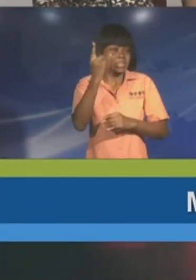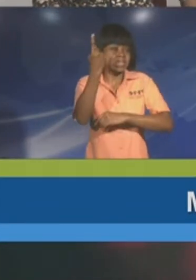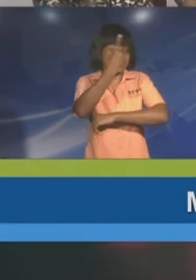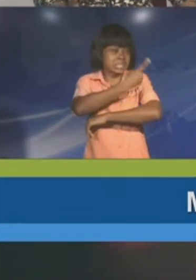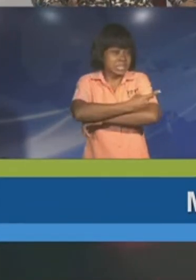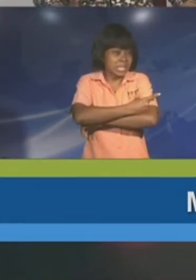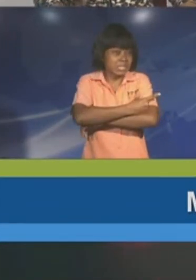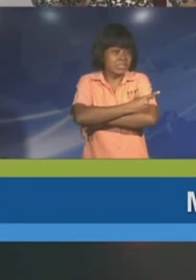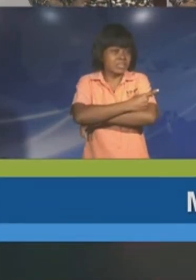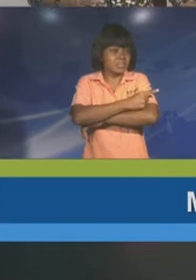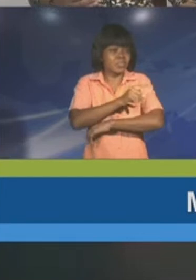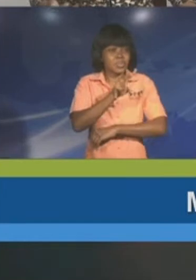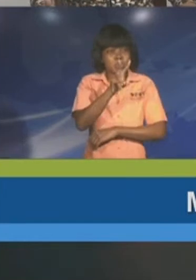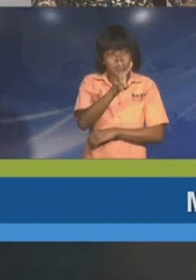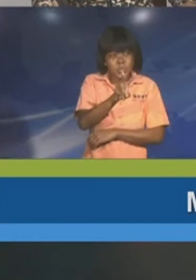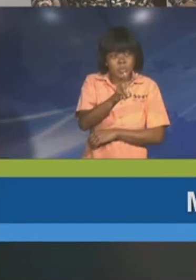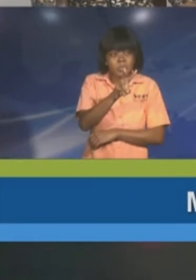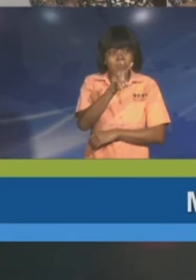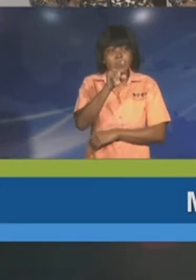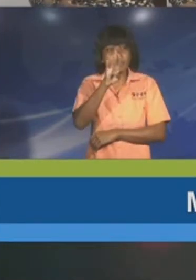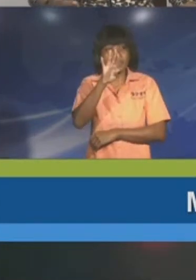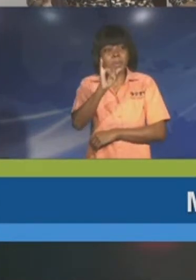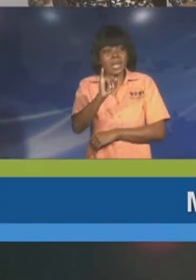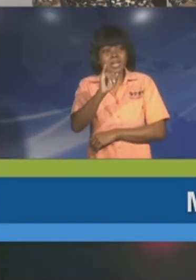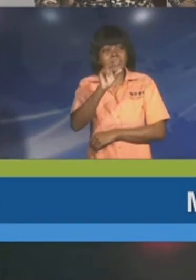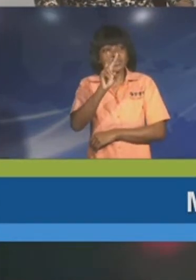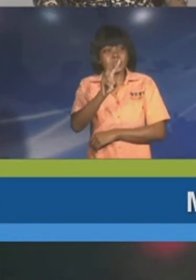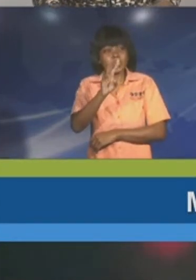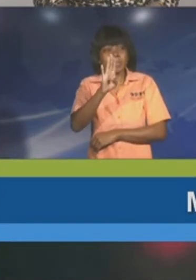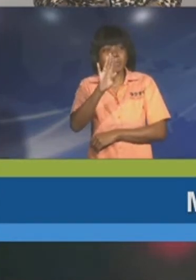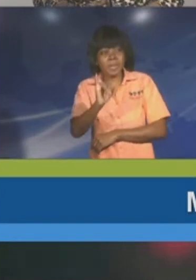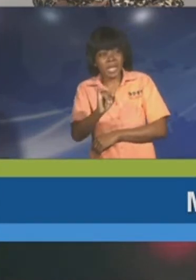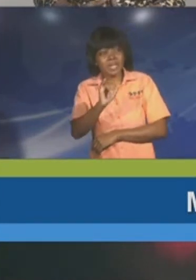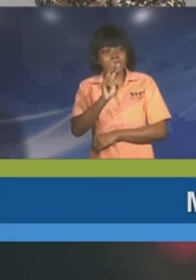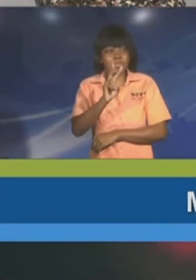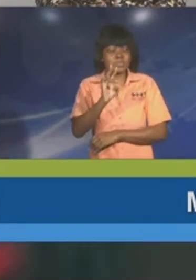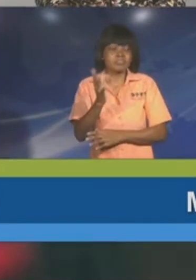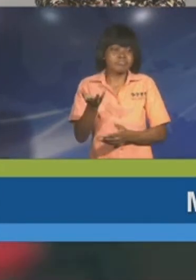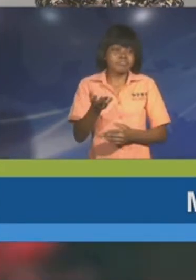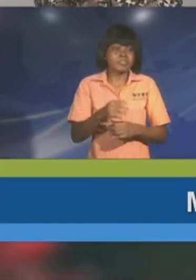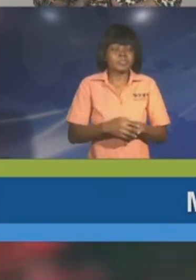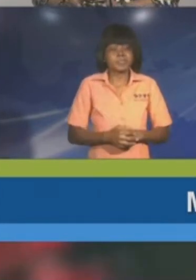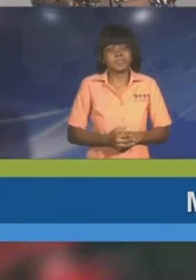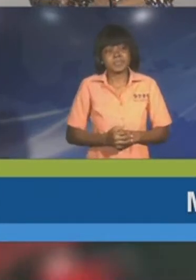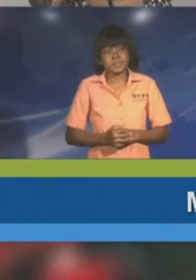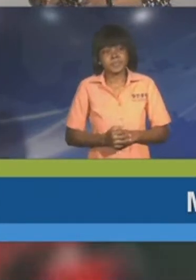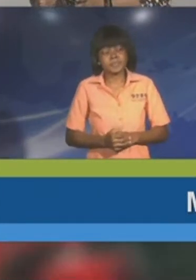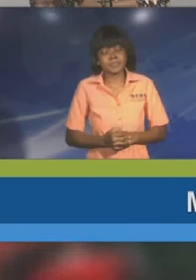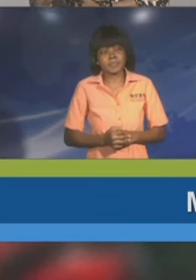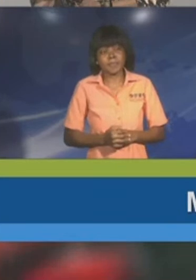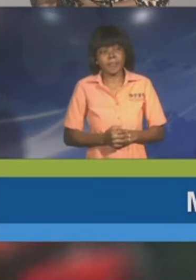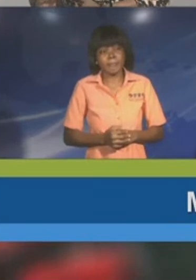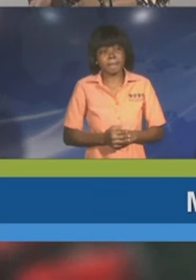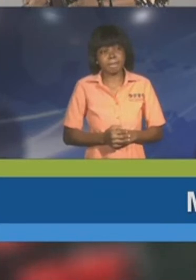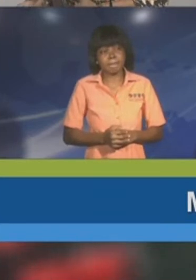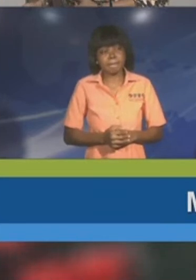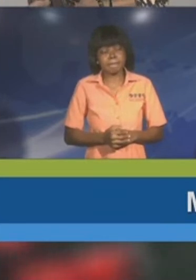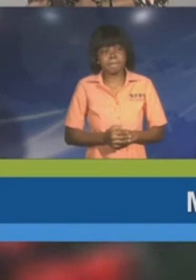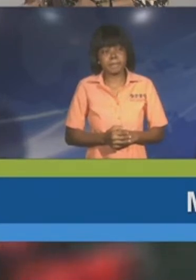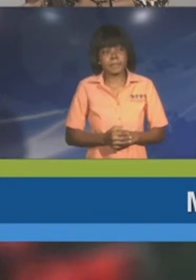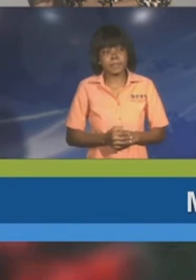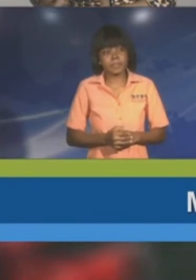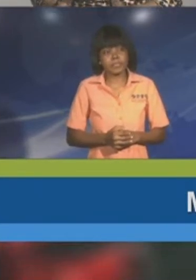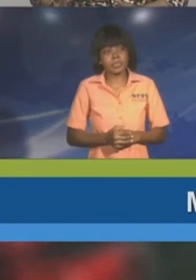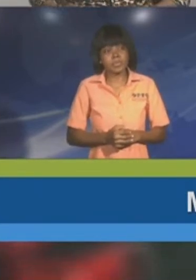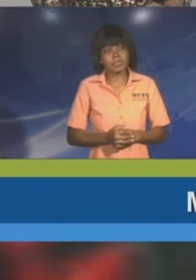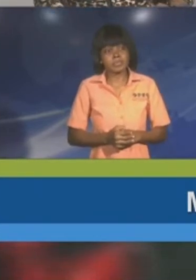terms of what you're looking for, you'll appreciate that and you know what is coming. So once they start settling down, prepare for the